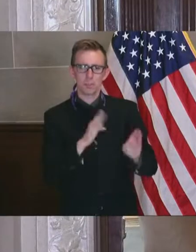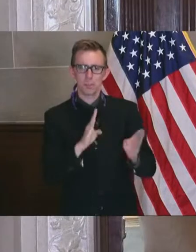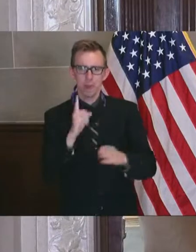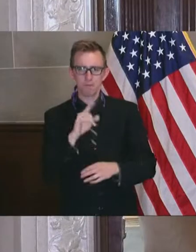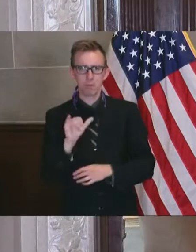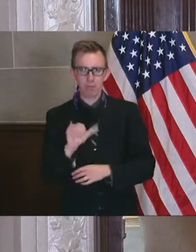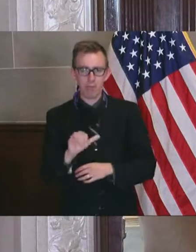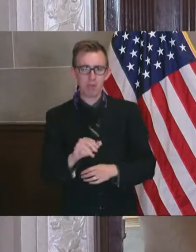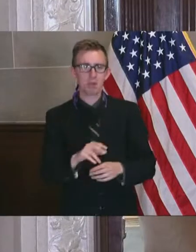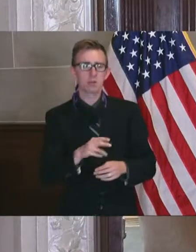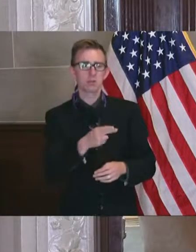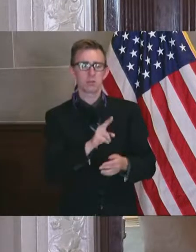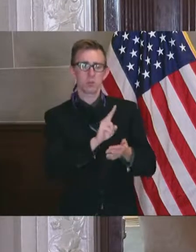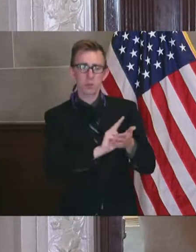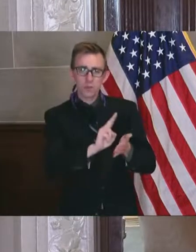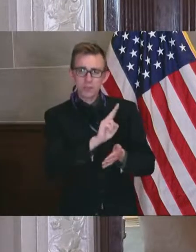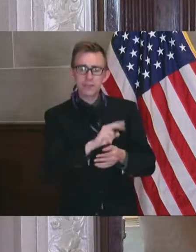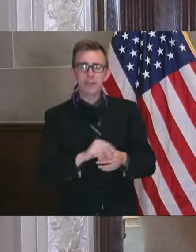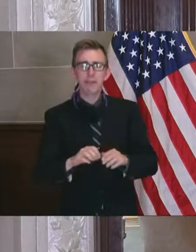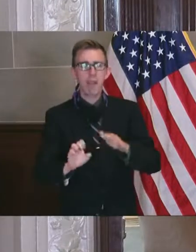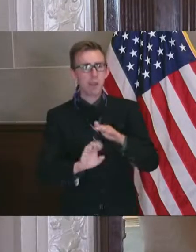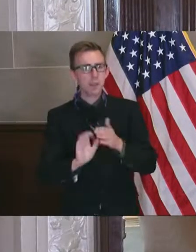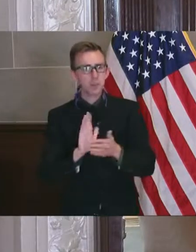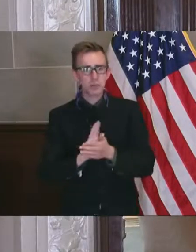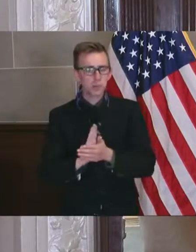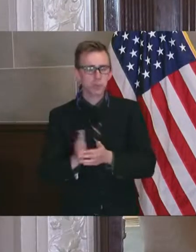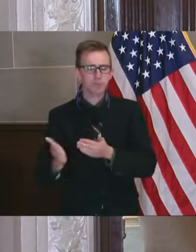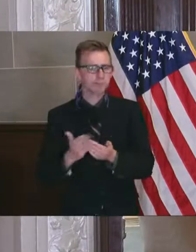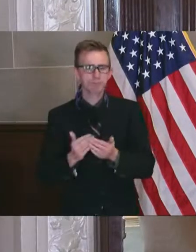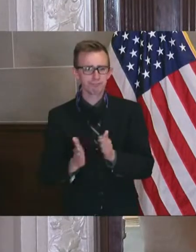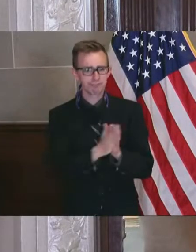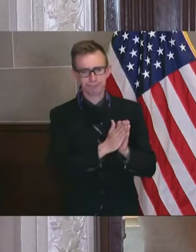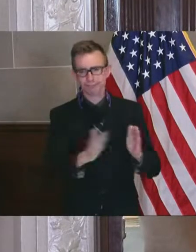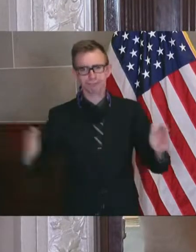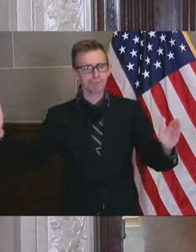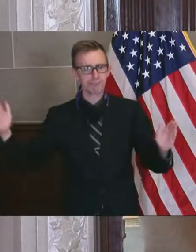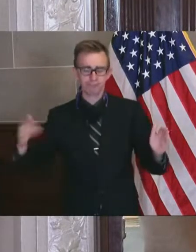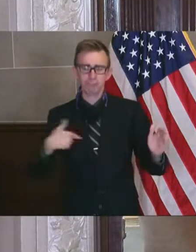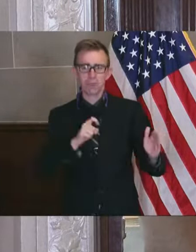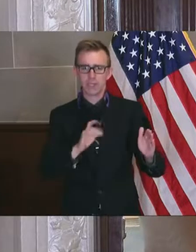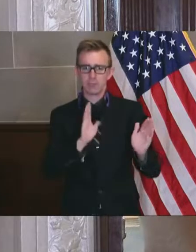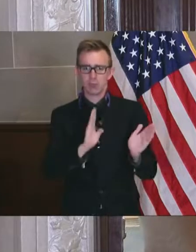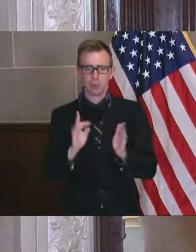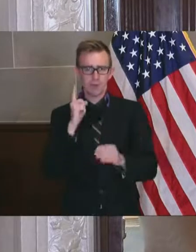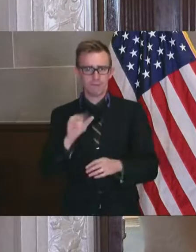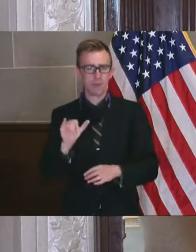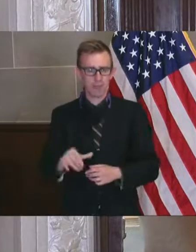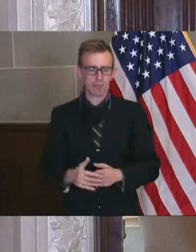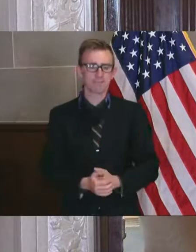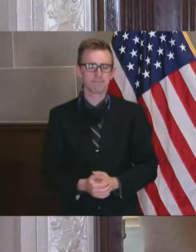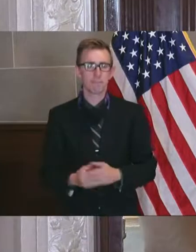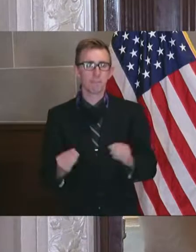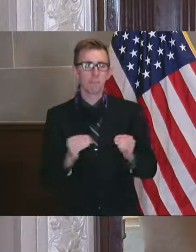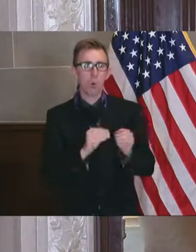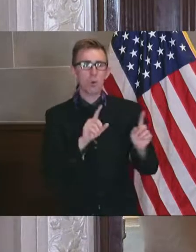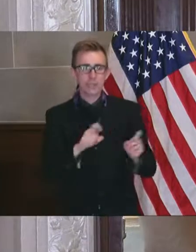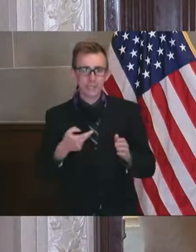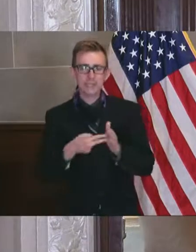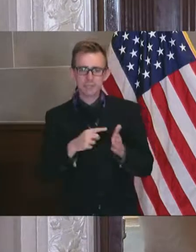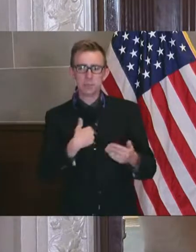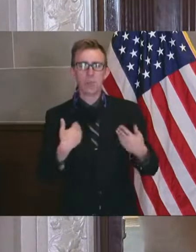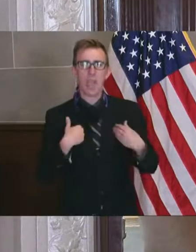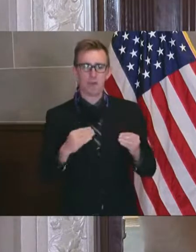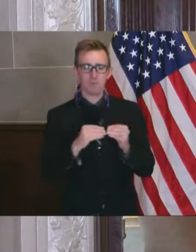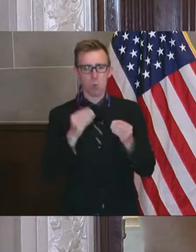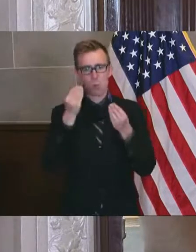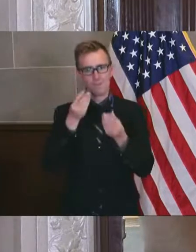whether it's the universities or whether it's the elementary schools, K through 12, we got to get ready for that. More tests means more data, which gives us